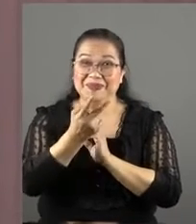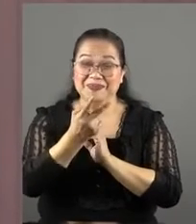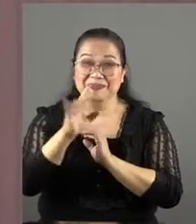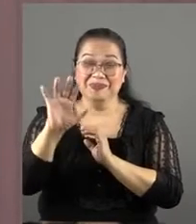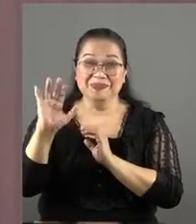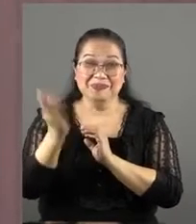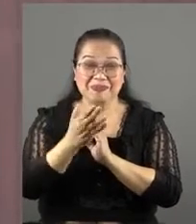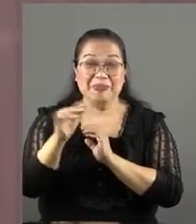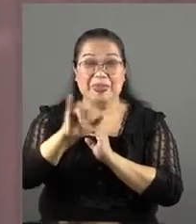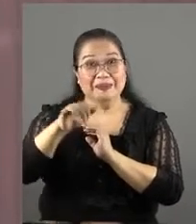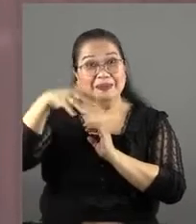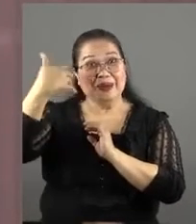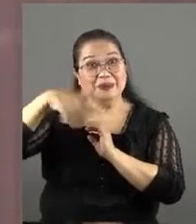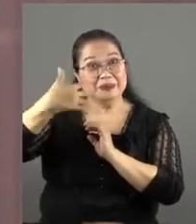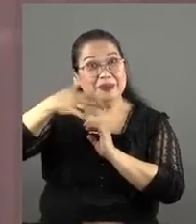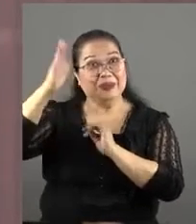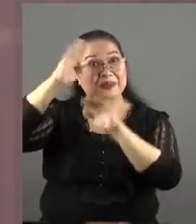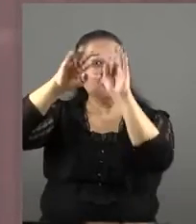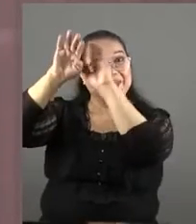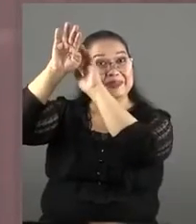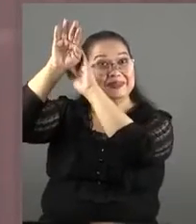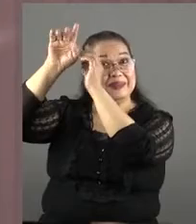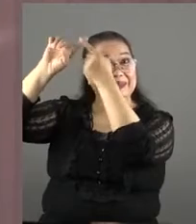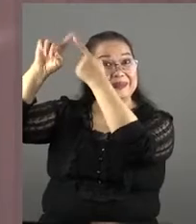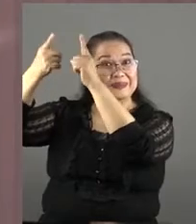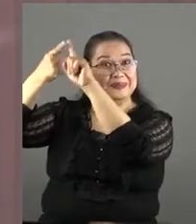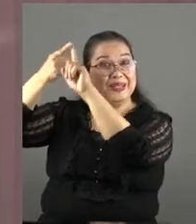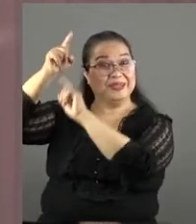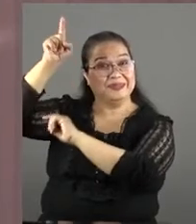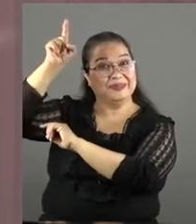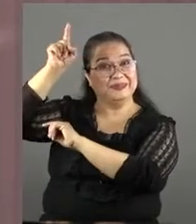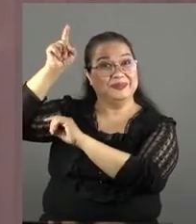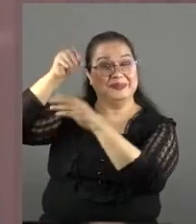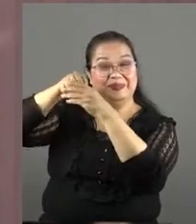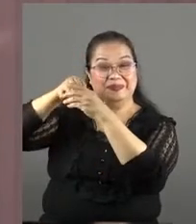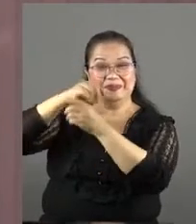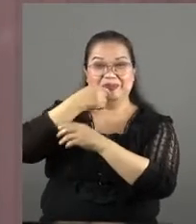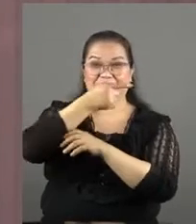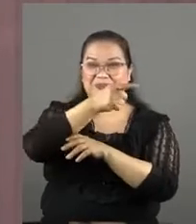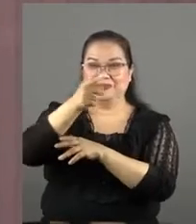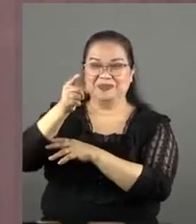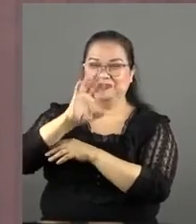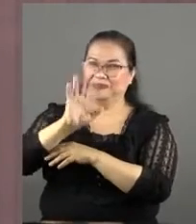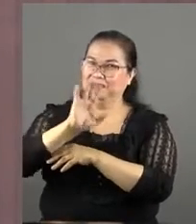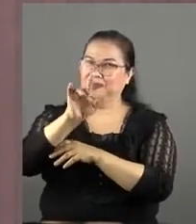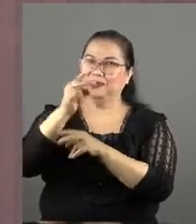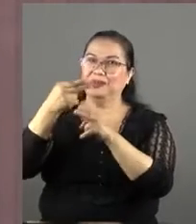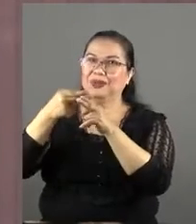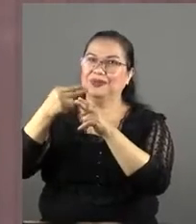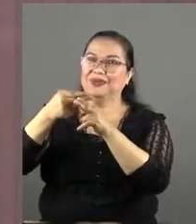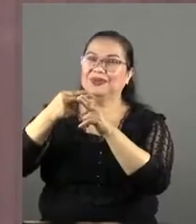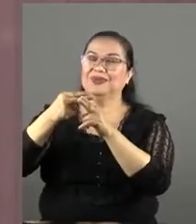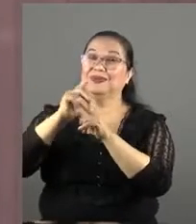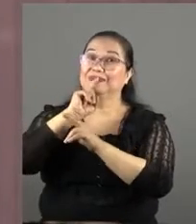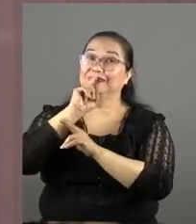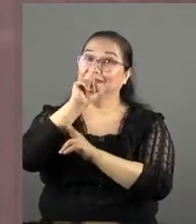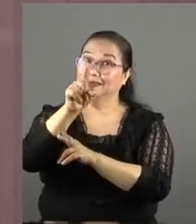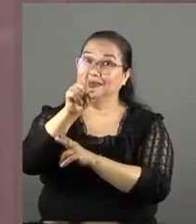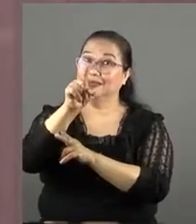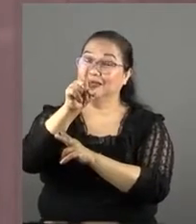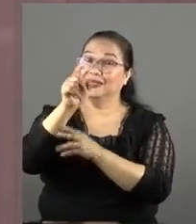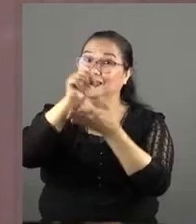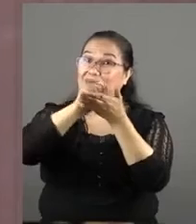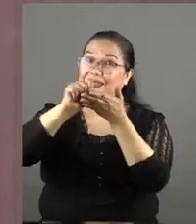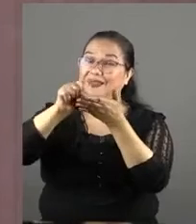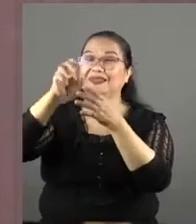mean, wow, in heaven, friends, when we are there, you don't bother about what your name is. The fact is, it is